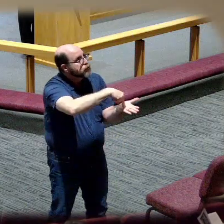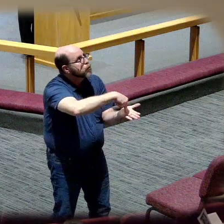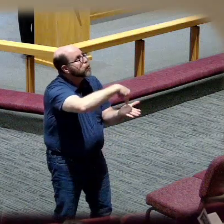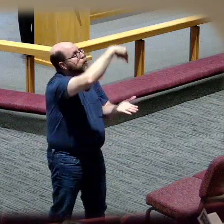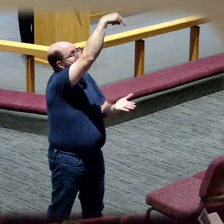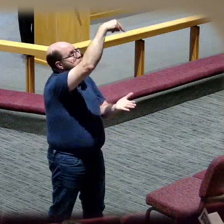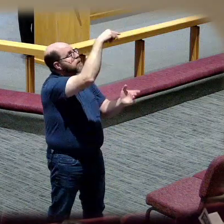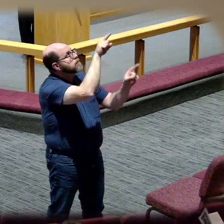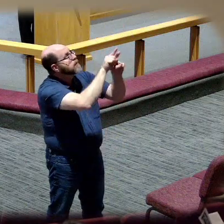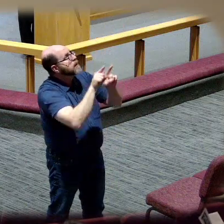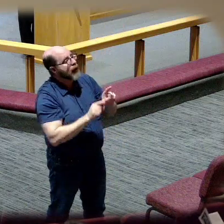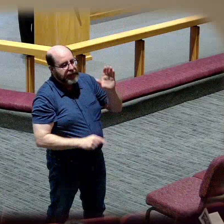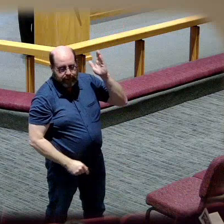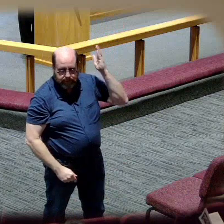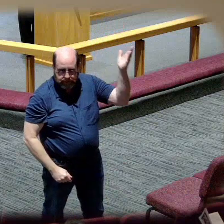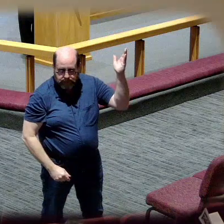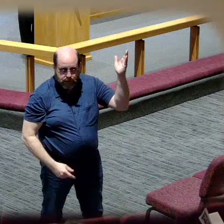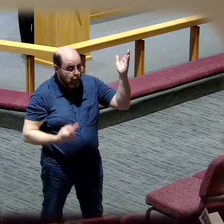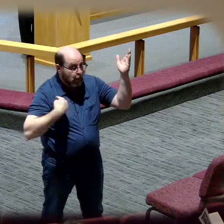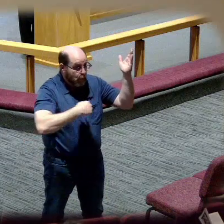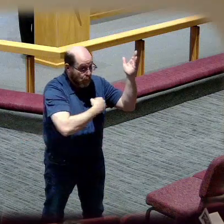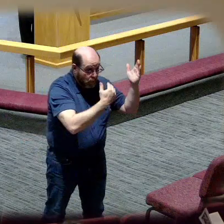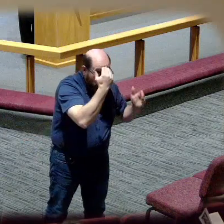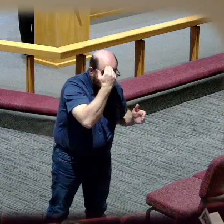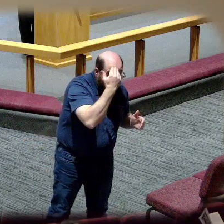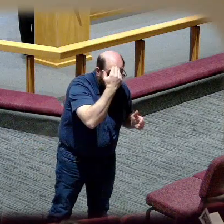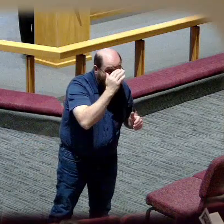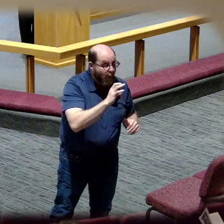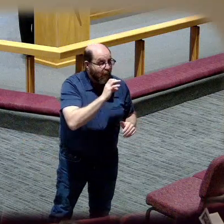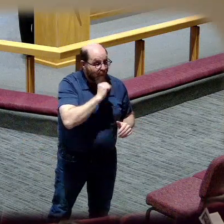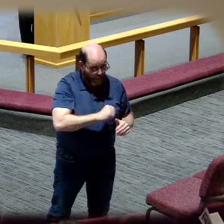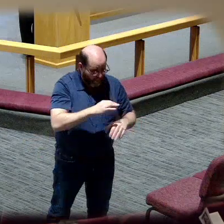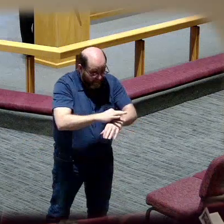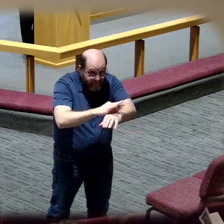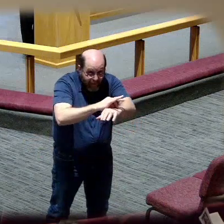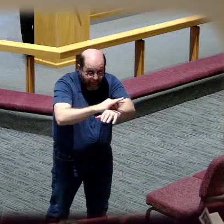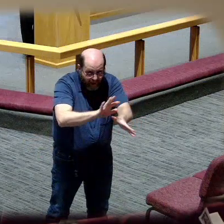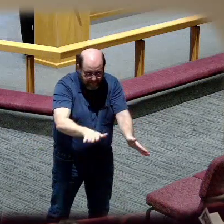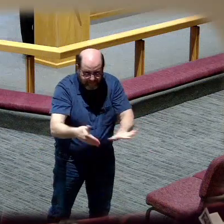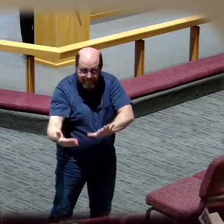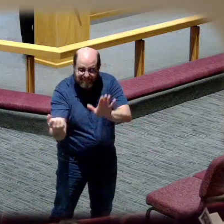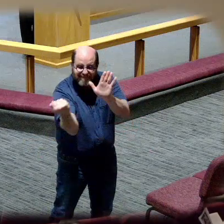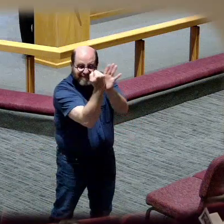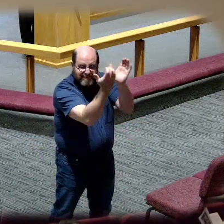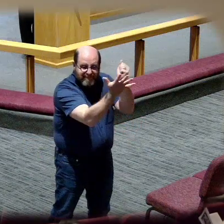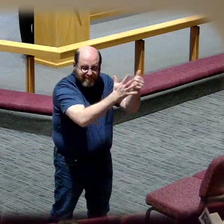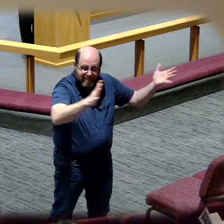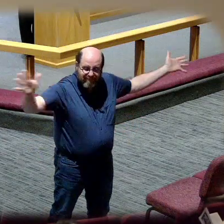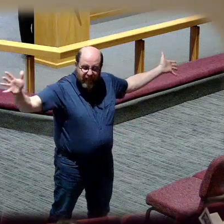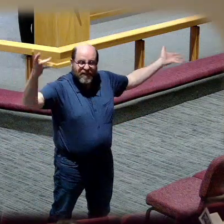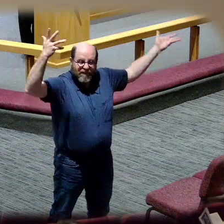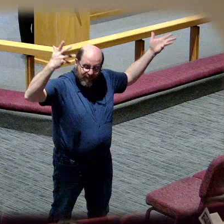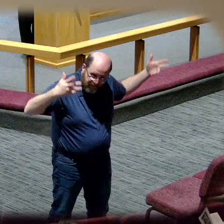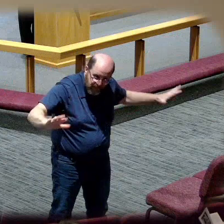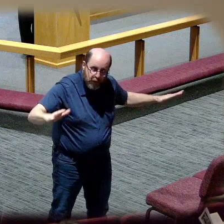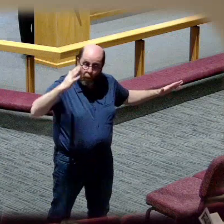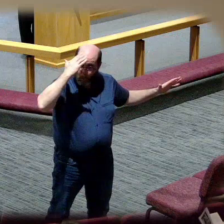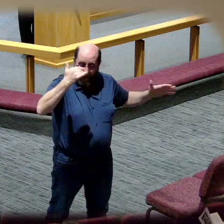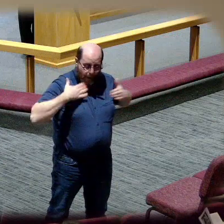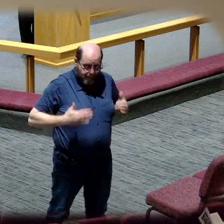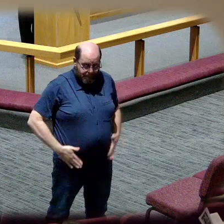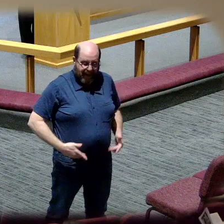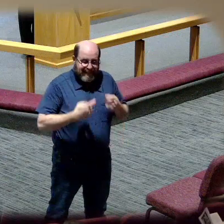his. We know that our old self was crucified with him in order that the body of